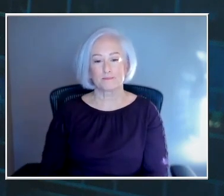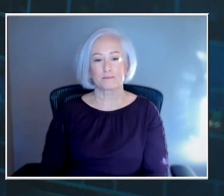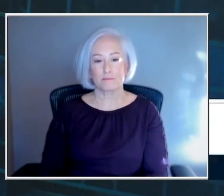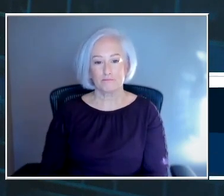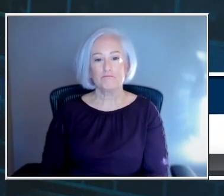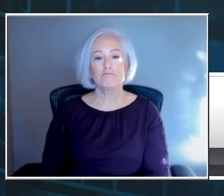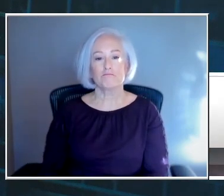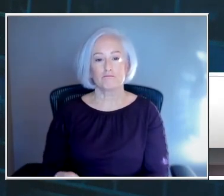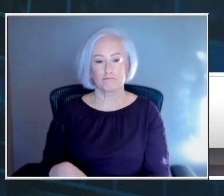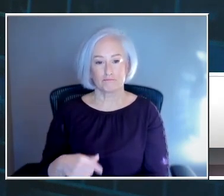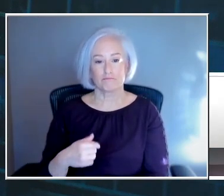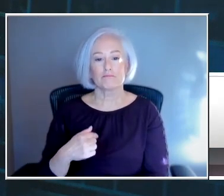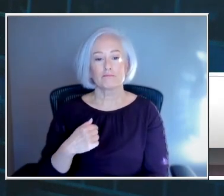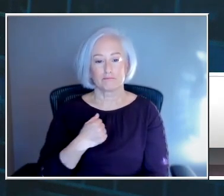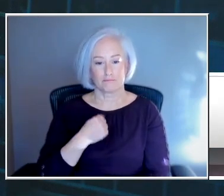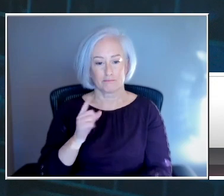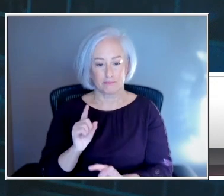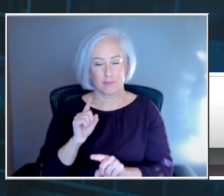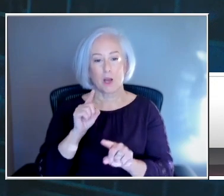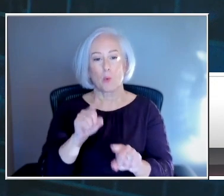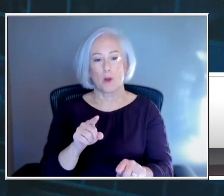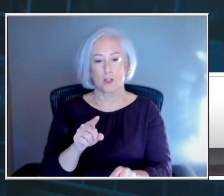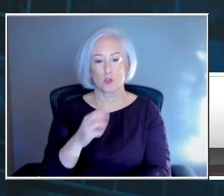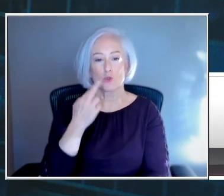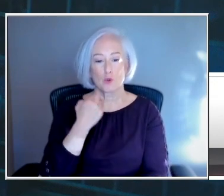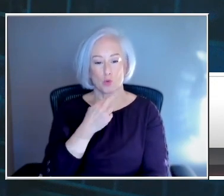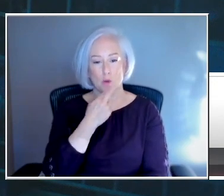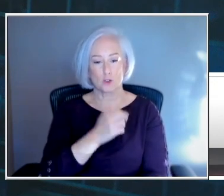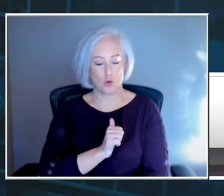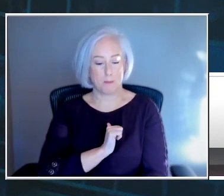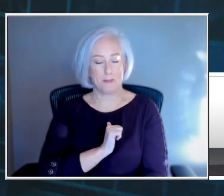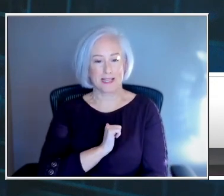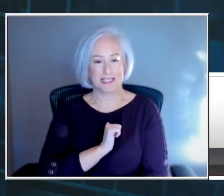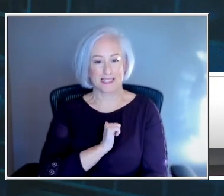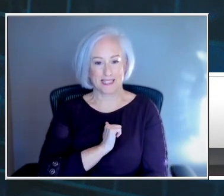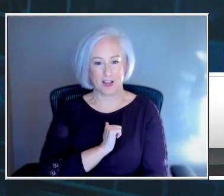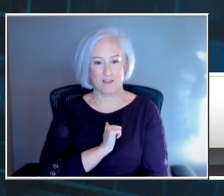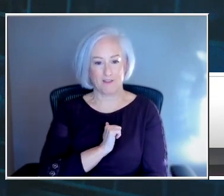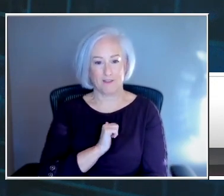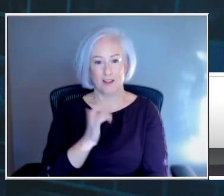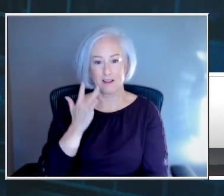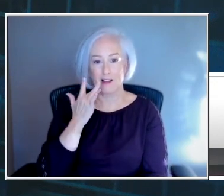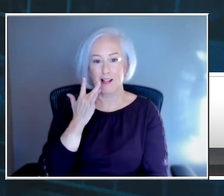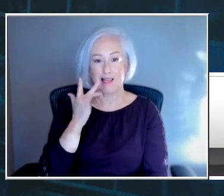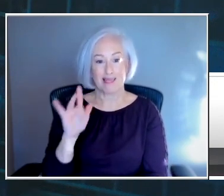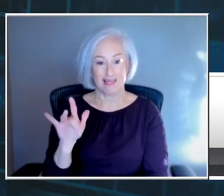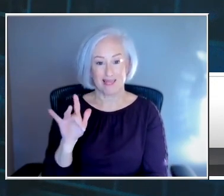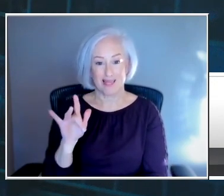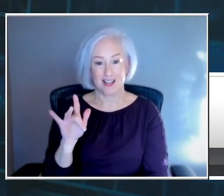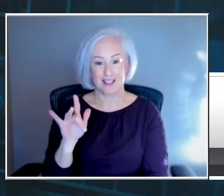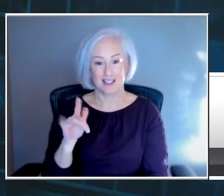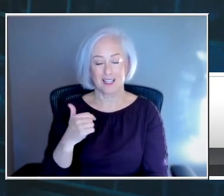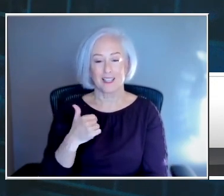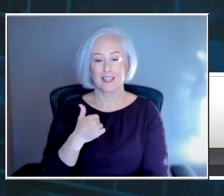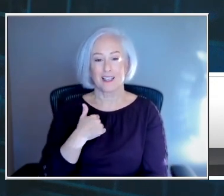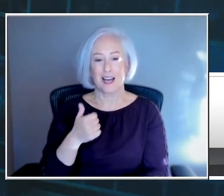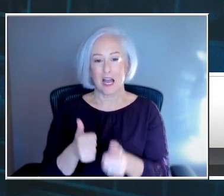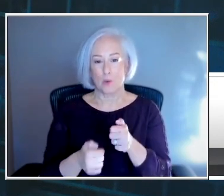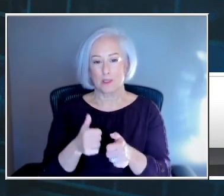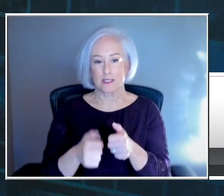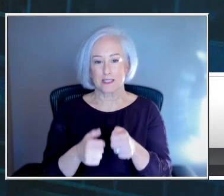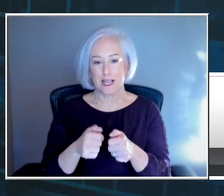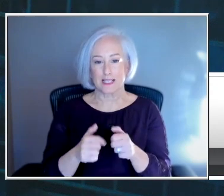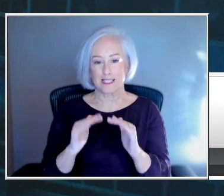by myself, and I was luckily at that time I was texting one of my colleagues, Dr.